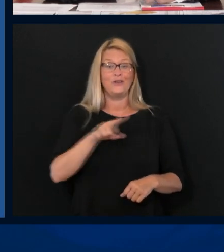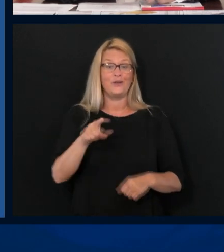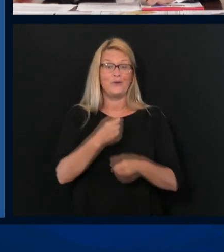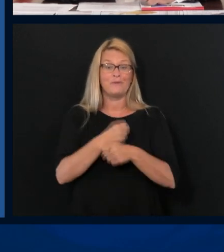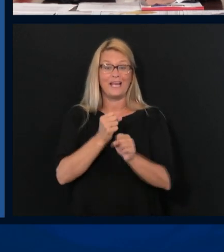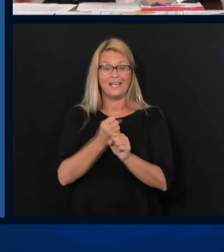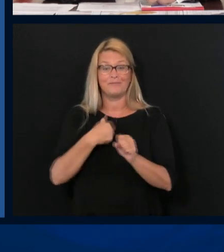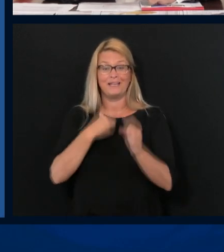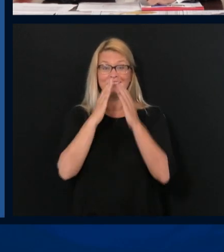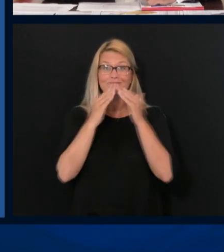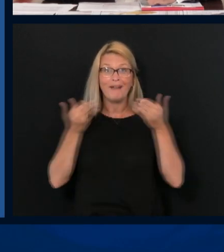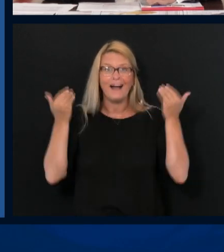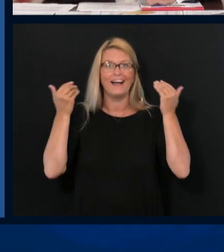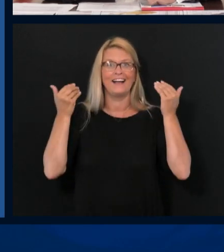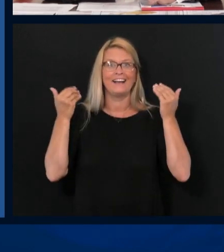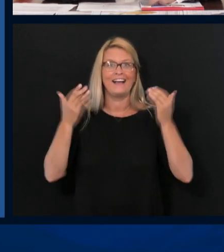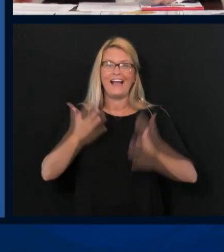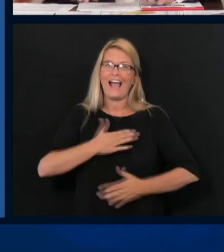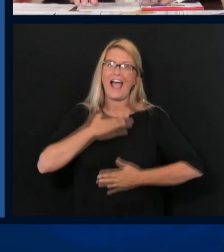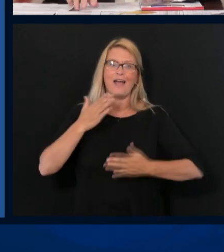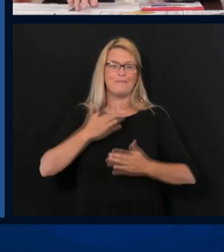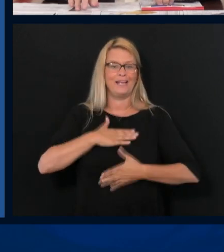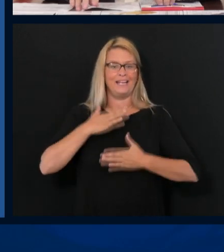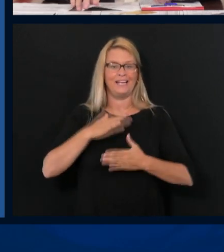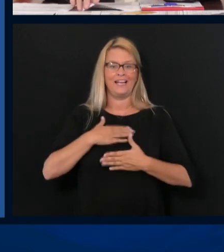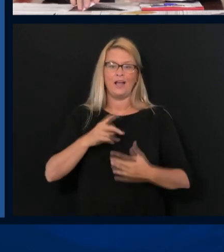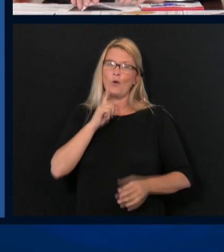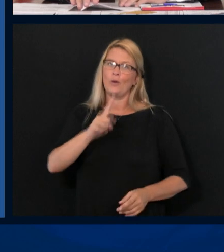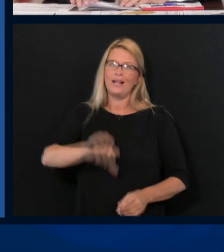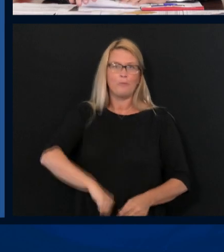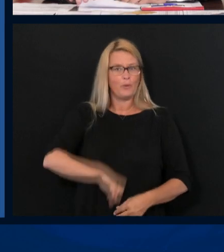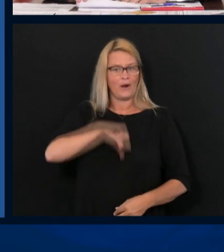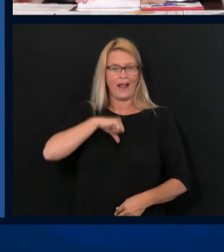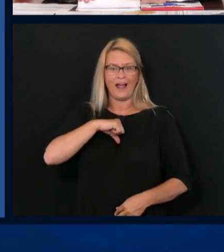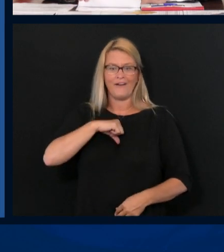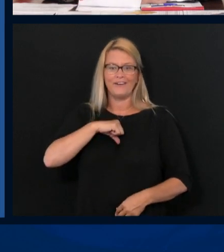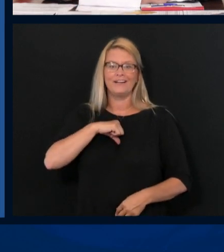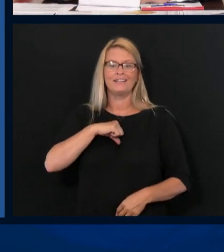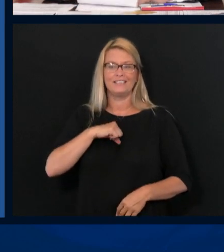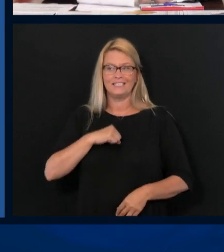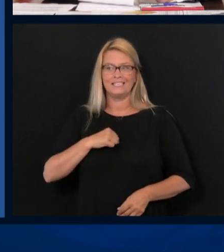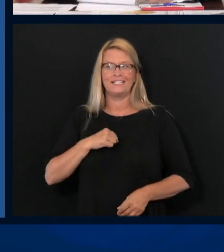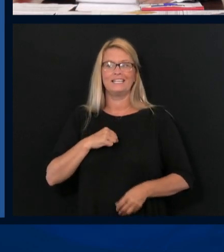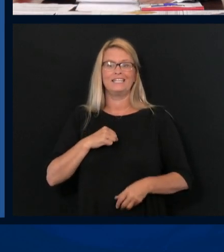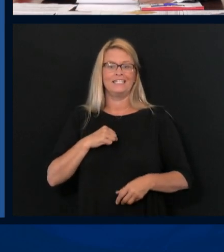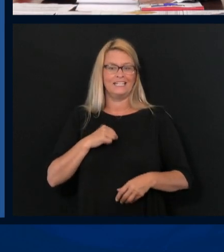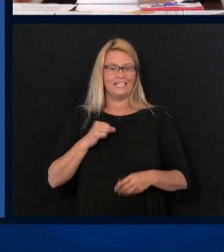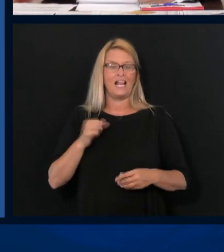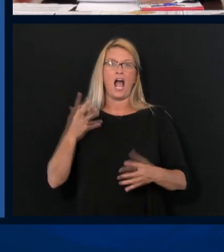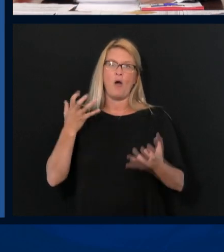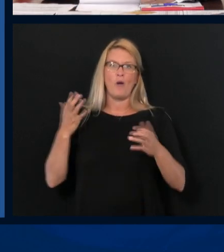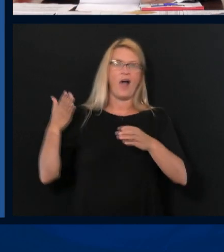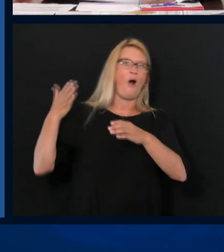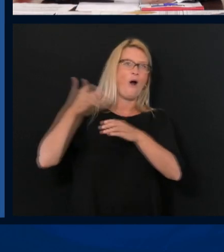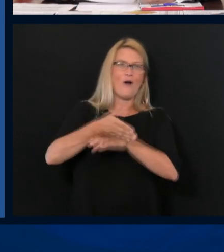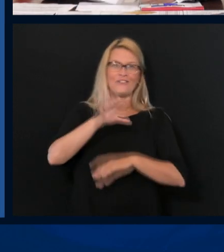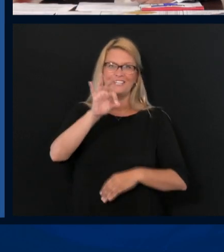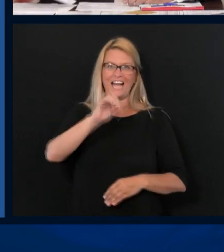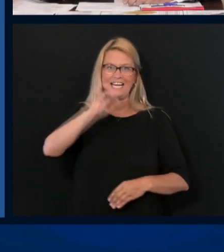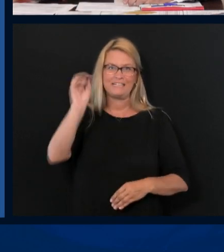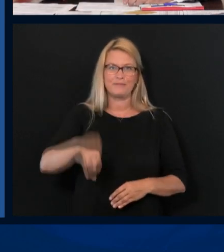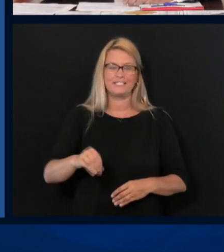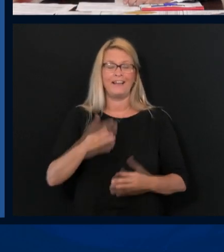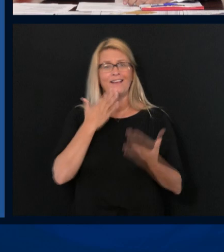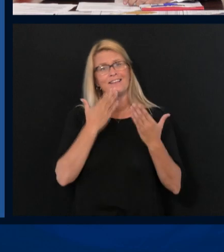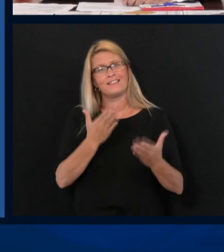me smile. You make me happy. I'm really proud of what you've done. Let's get it well over 90%. And thank